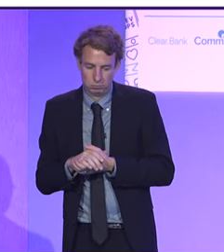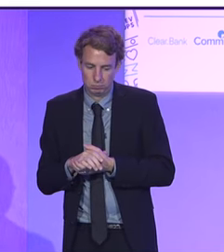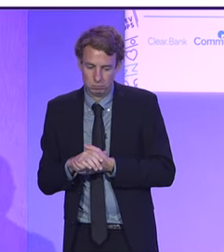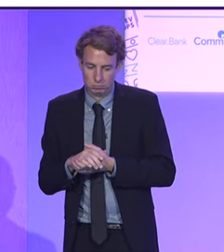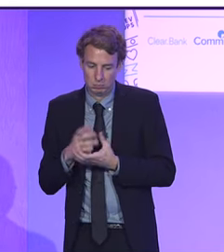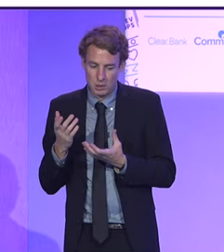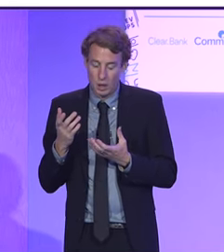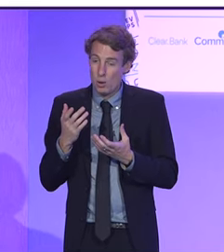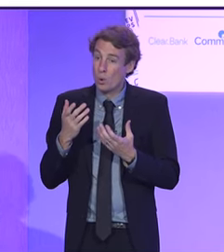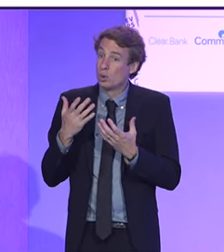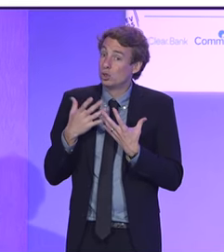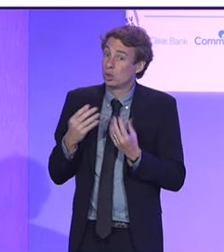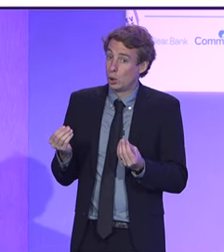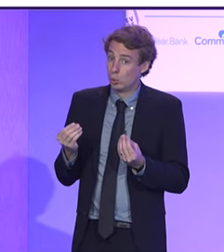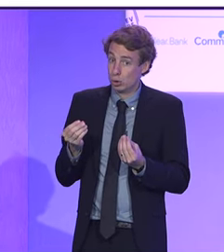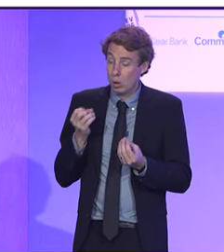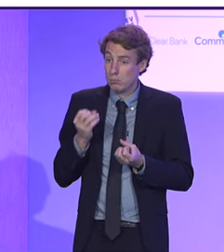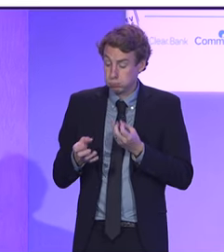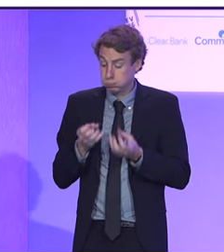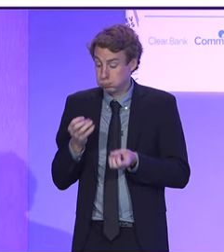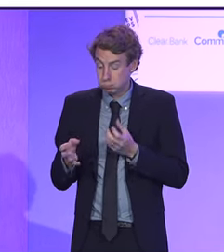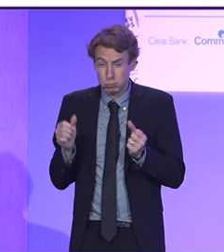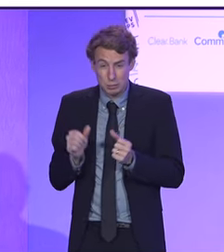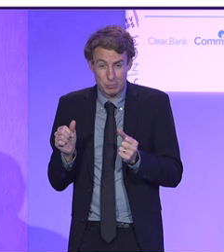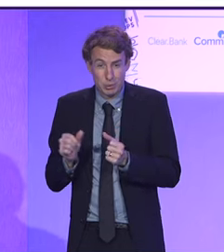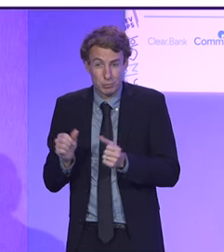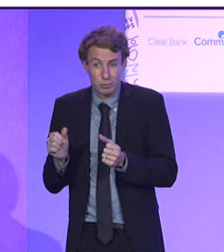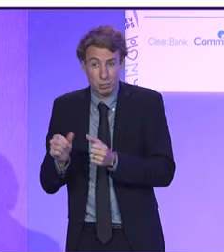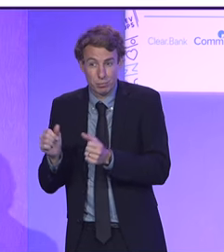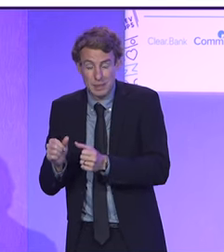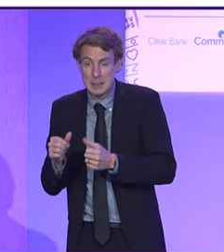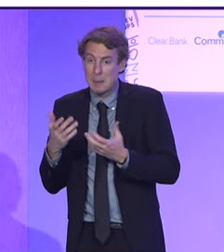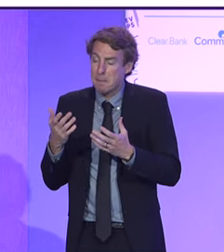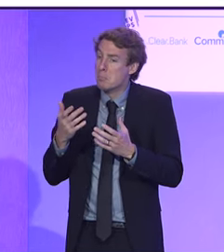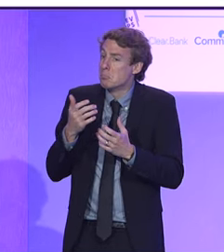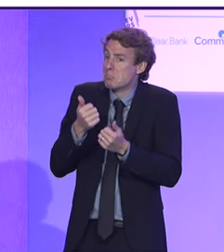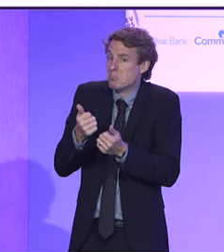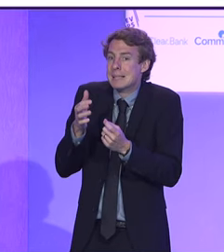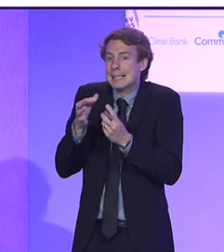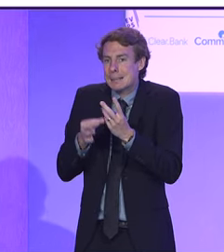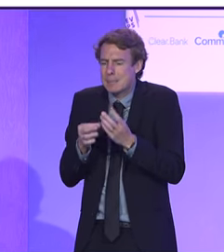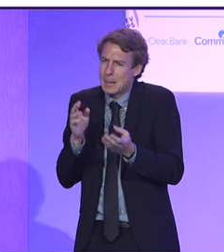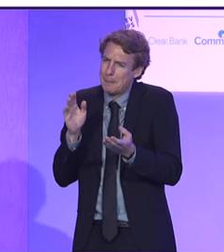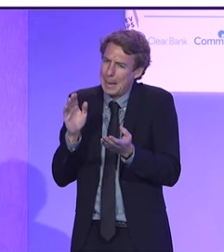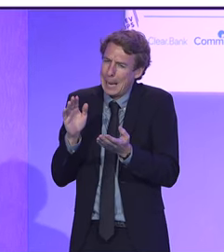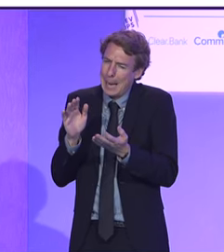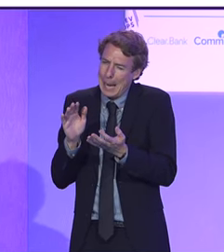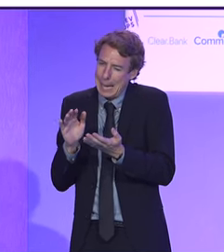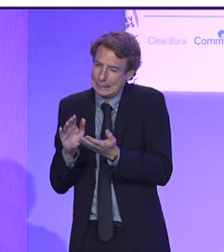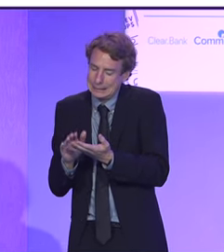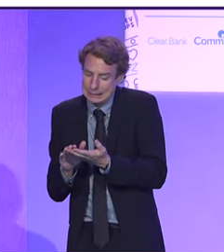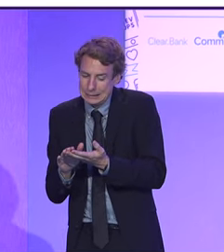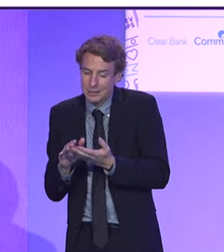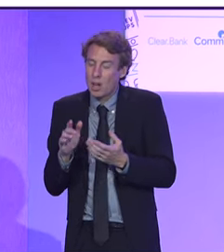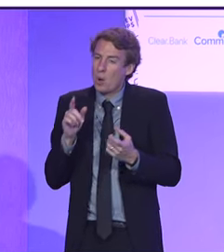Now, the more solutions we have that work in the short run, the less problem symptoms we have. So this loop will